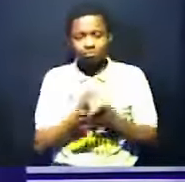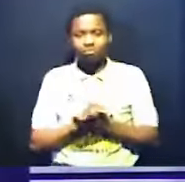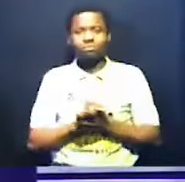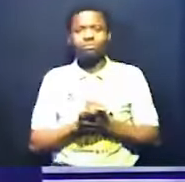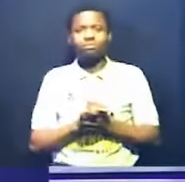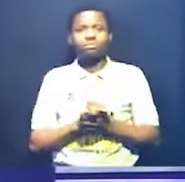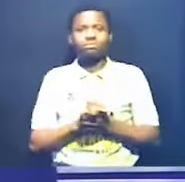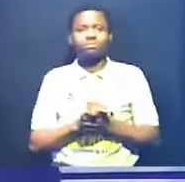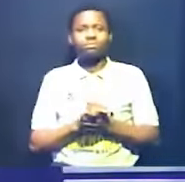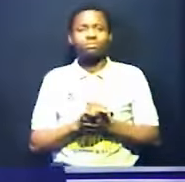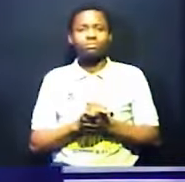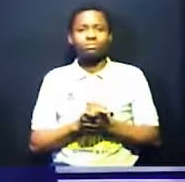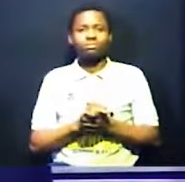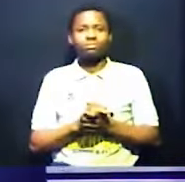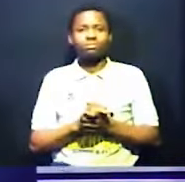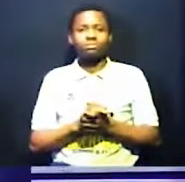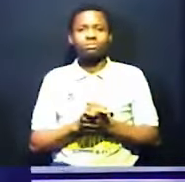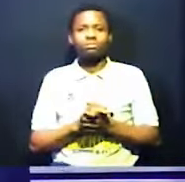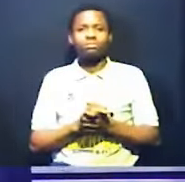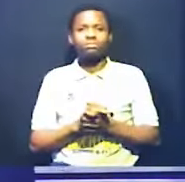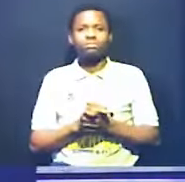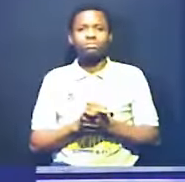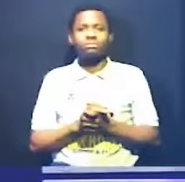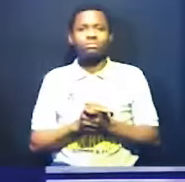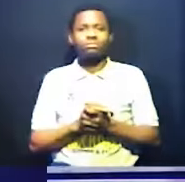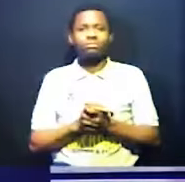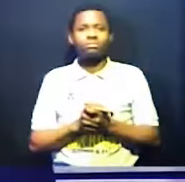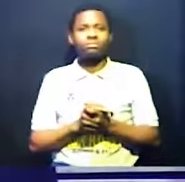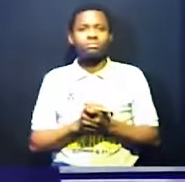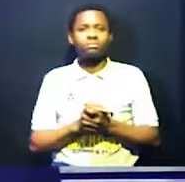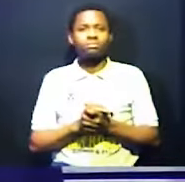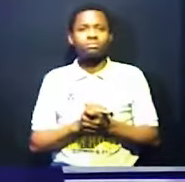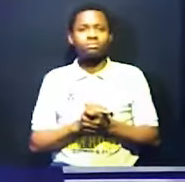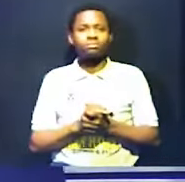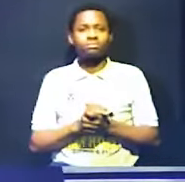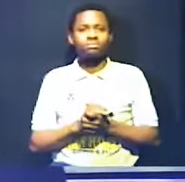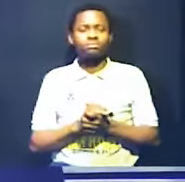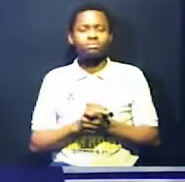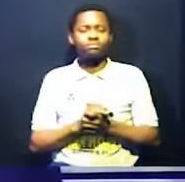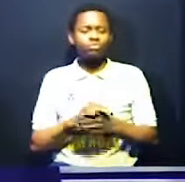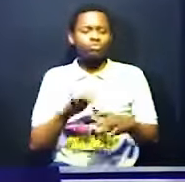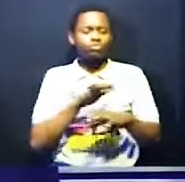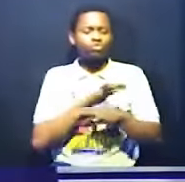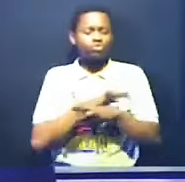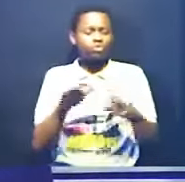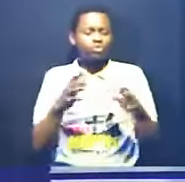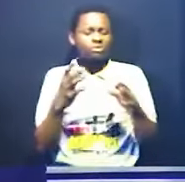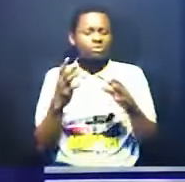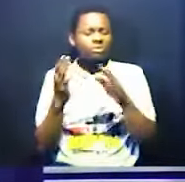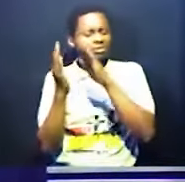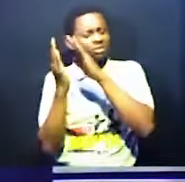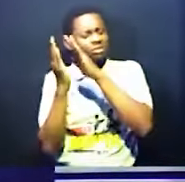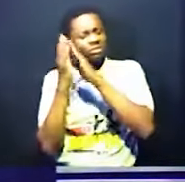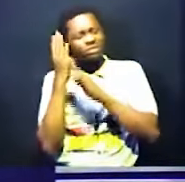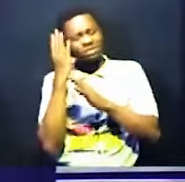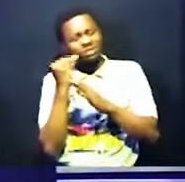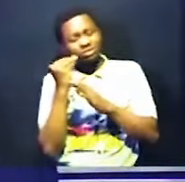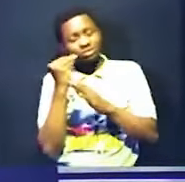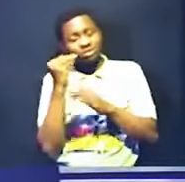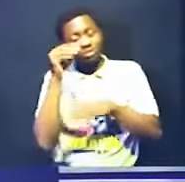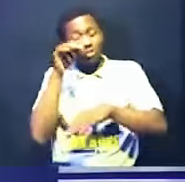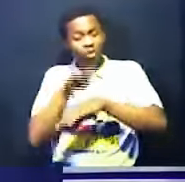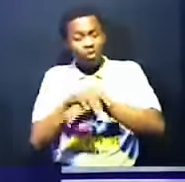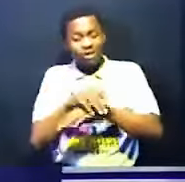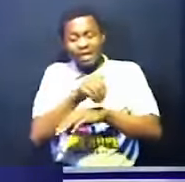bed that someone will tell you, "Get up." And pe biara